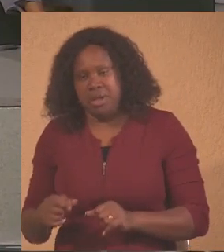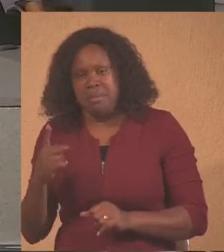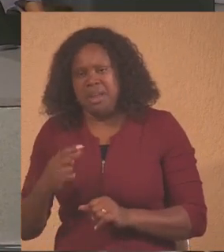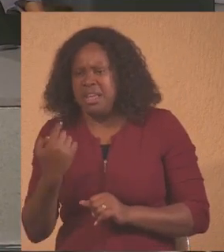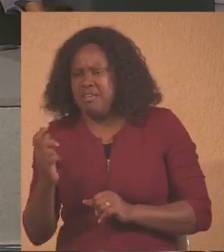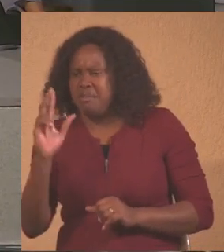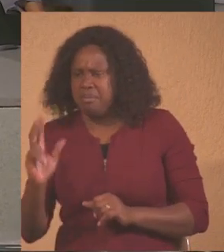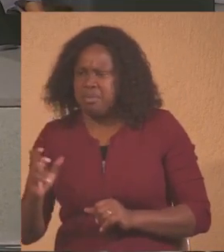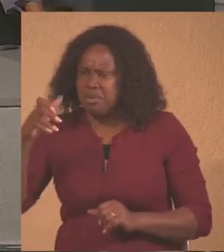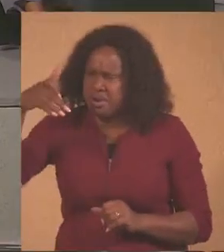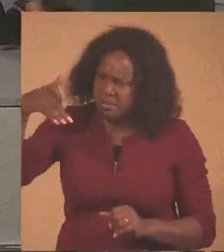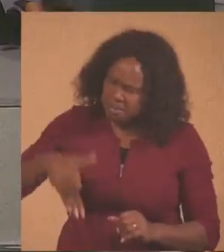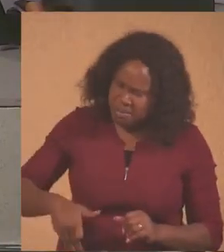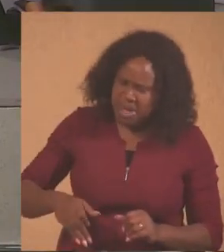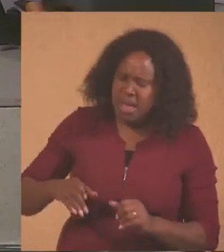outside,